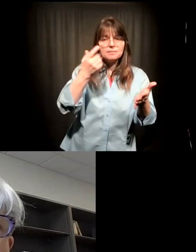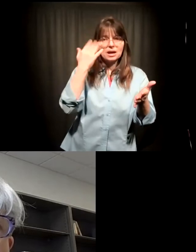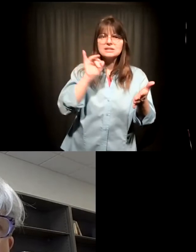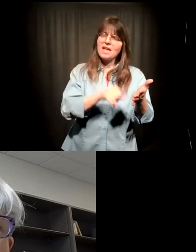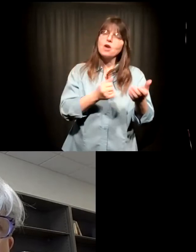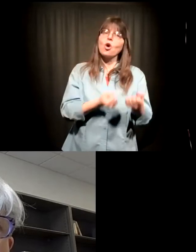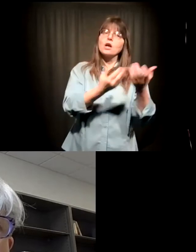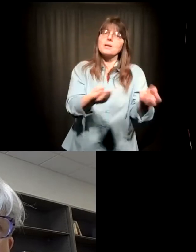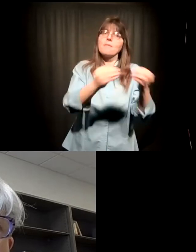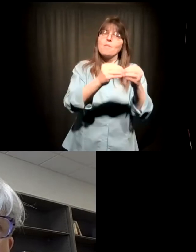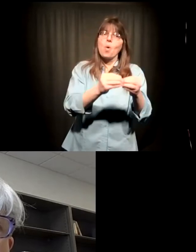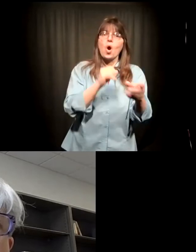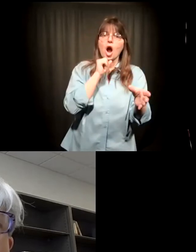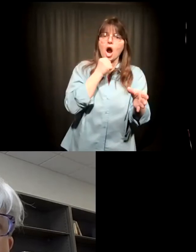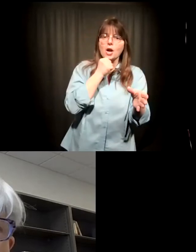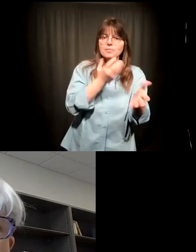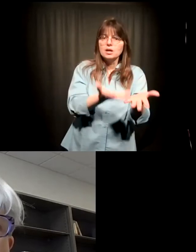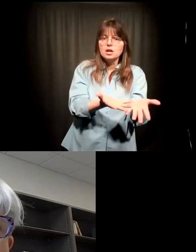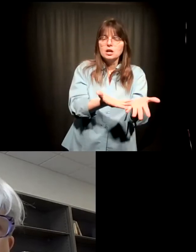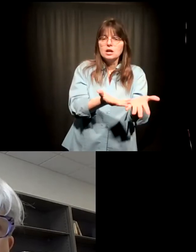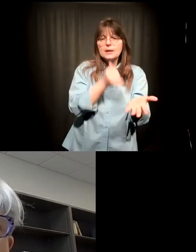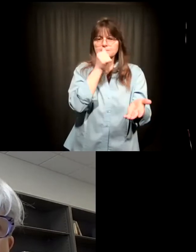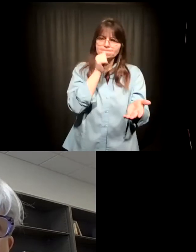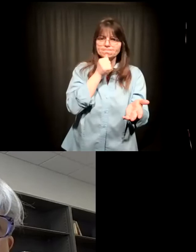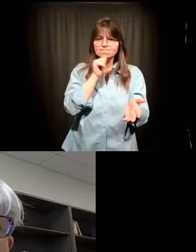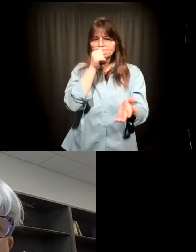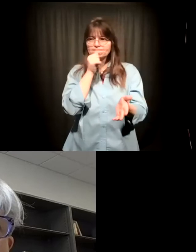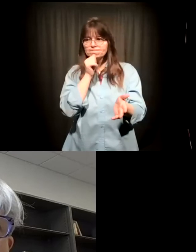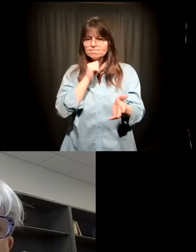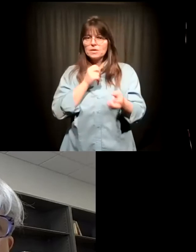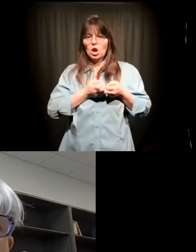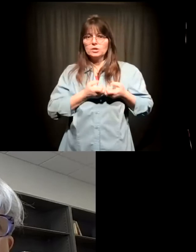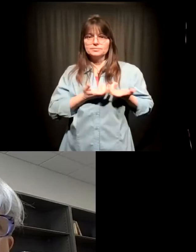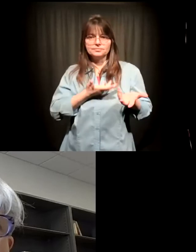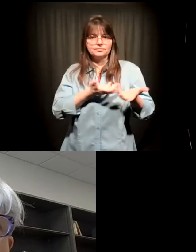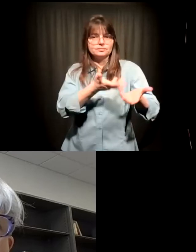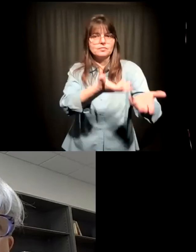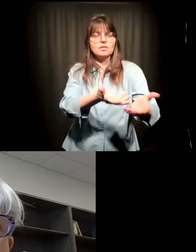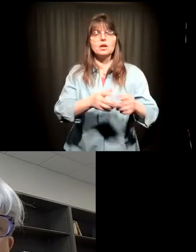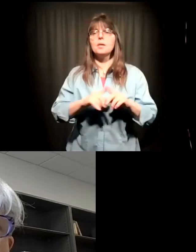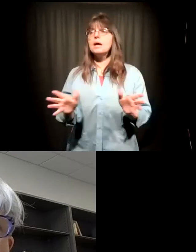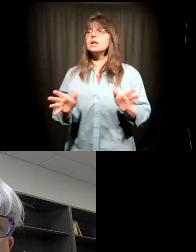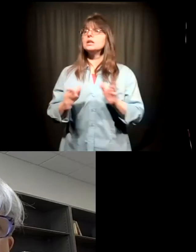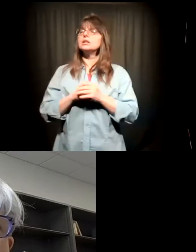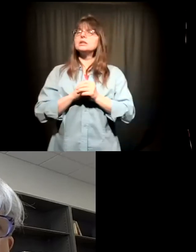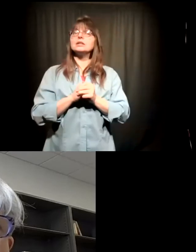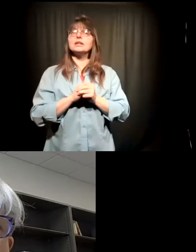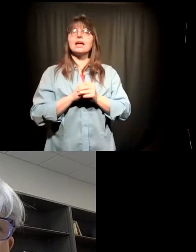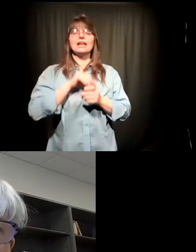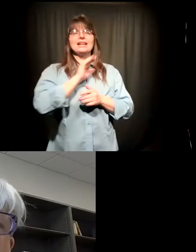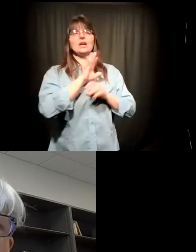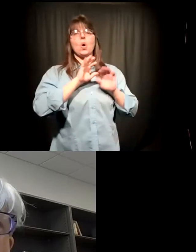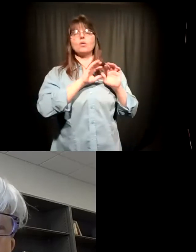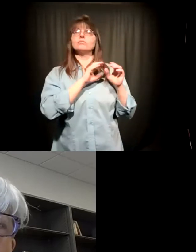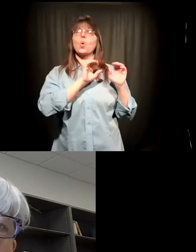yet there's a lot of investment by his descendants and by his sort of organizational